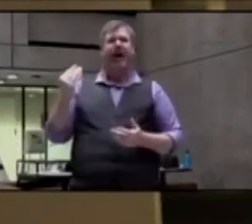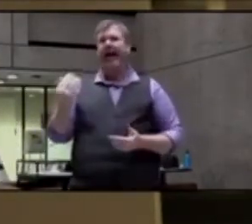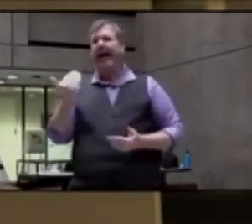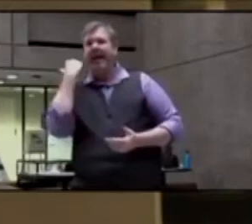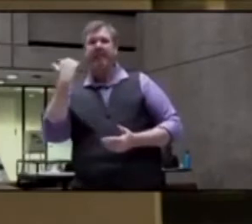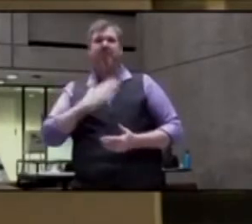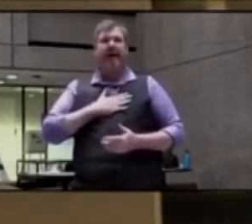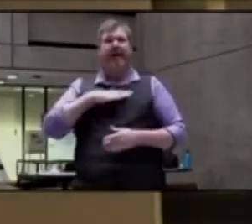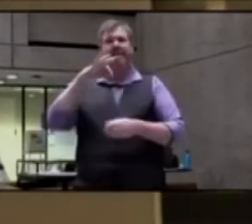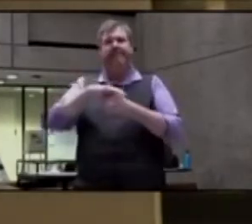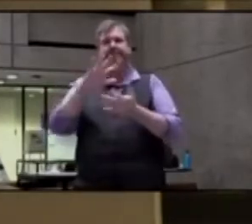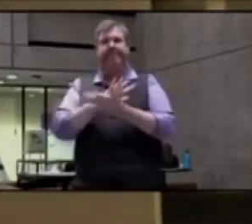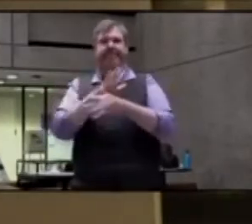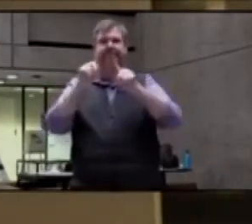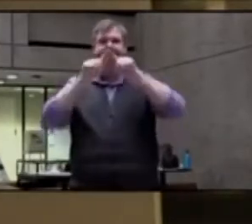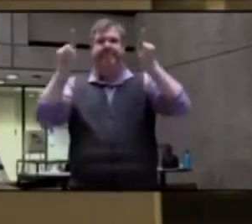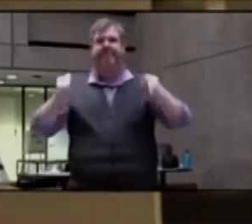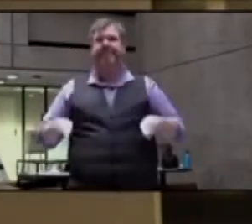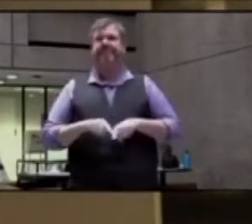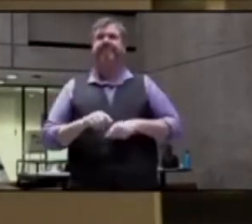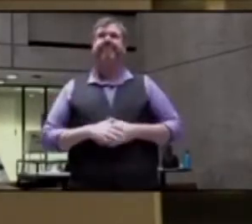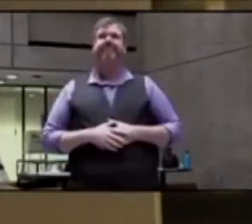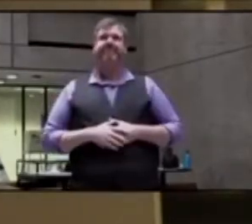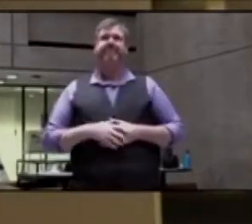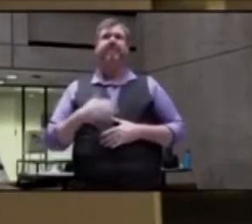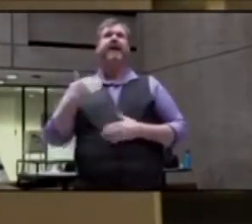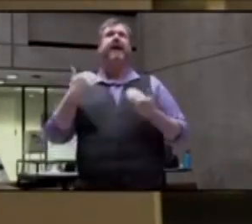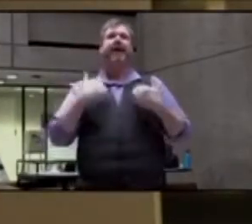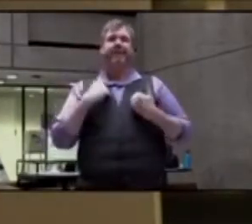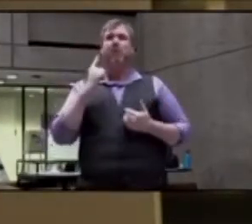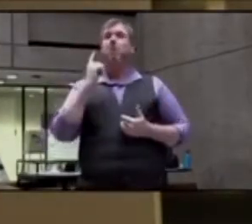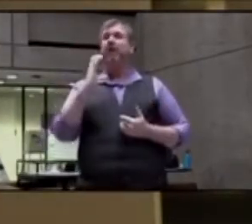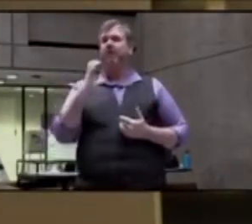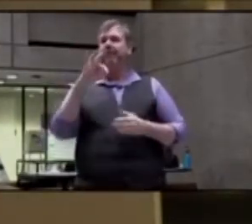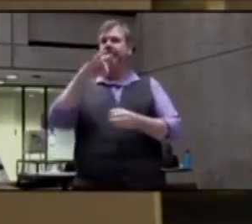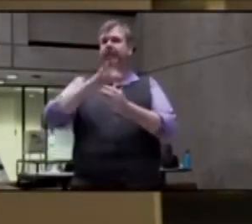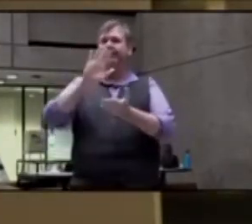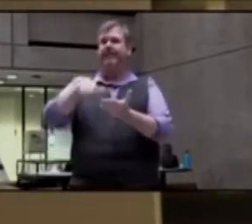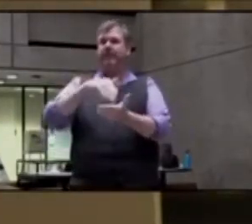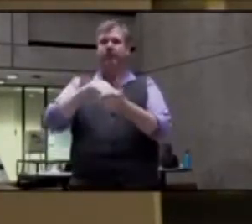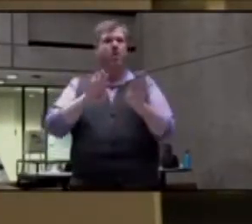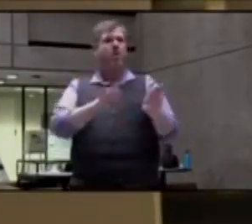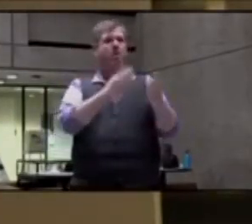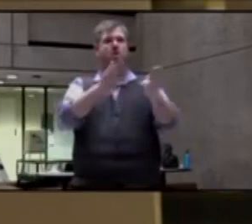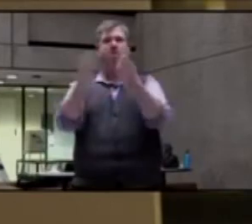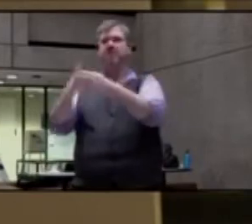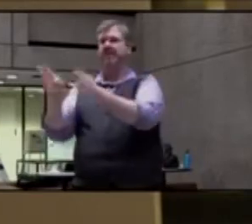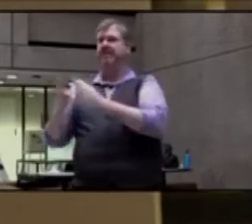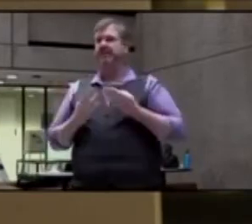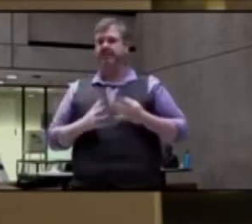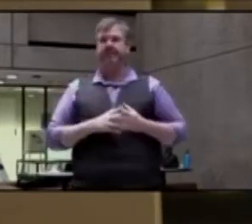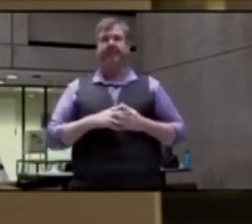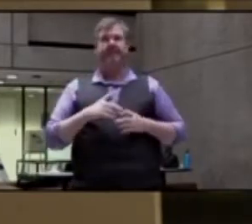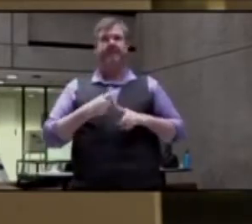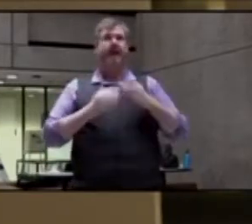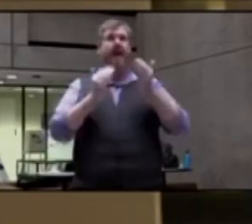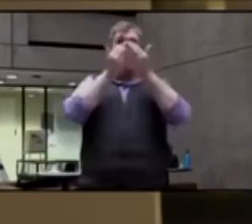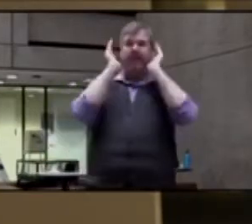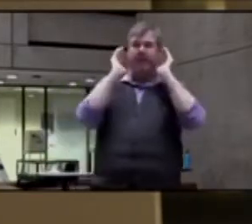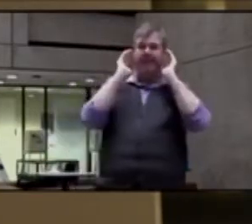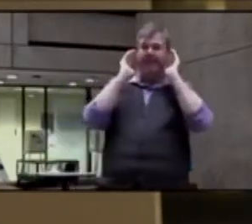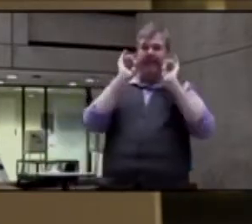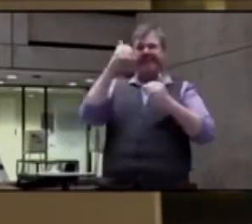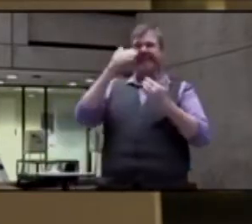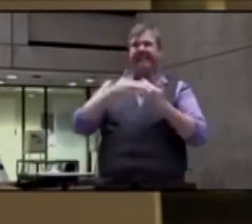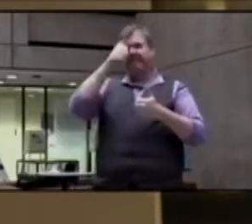have 100 vote centers that are going to be open from Halloween, easy way to remember, October